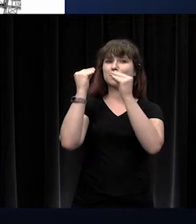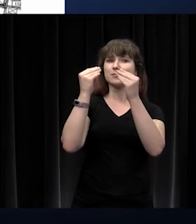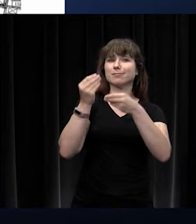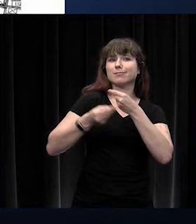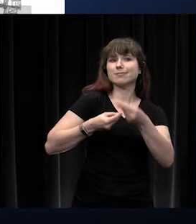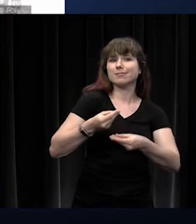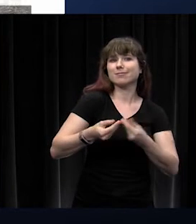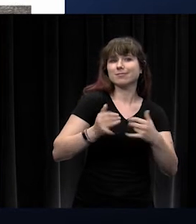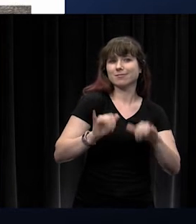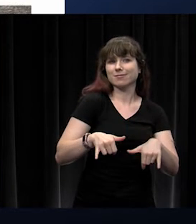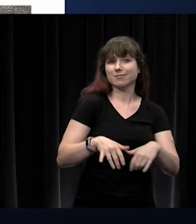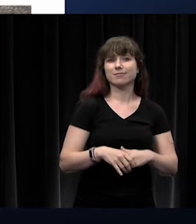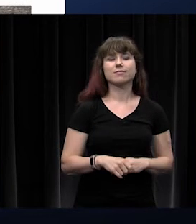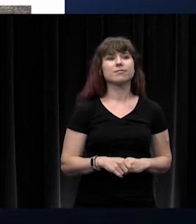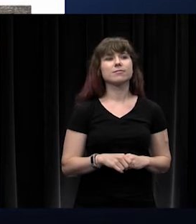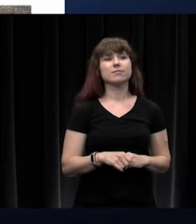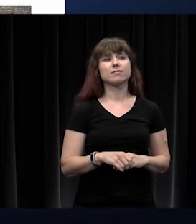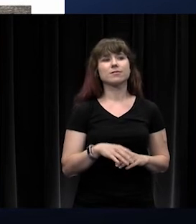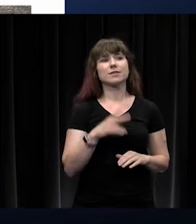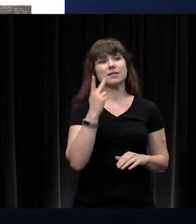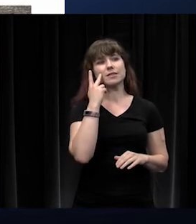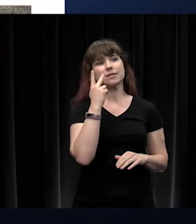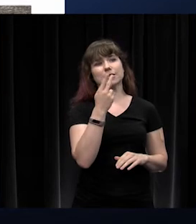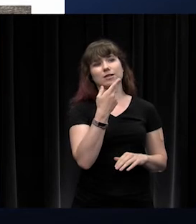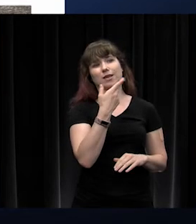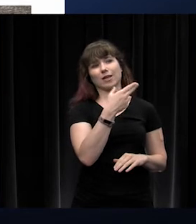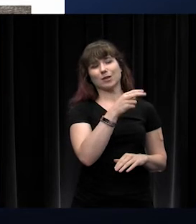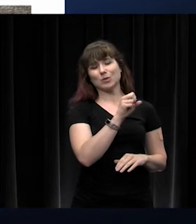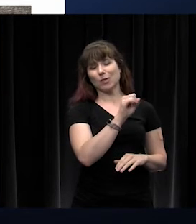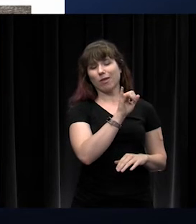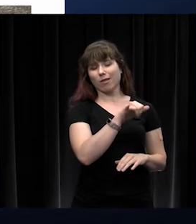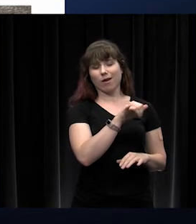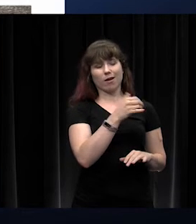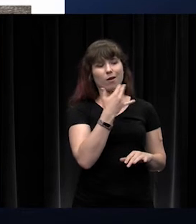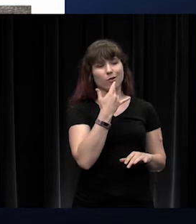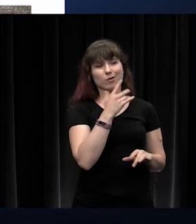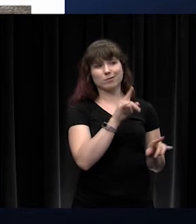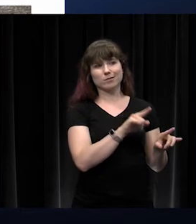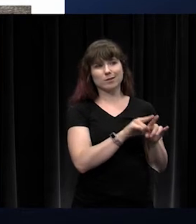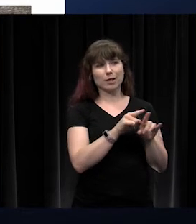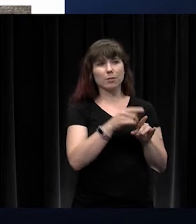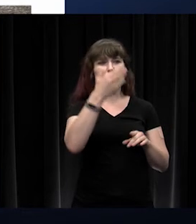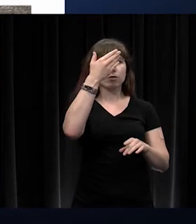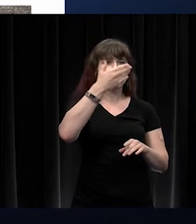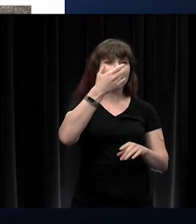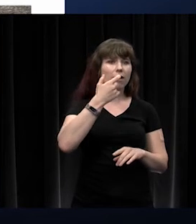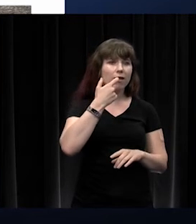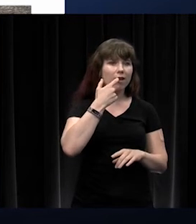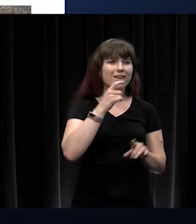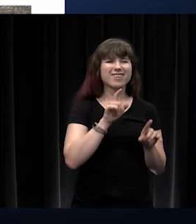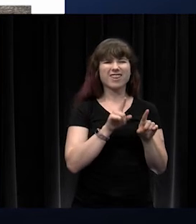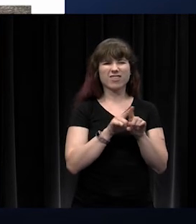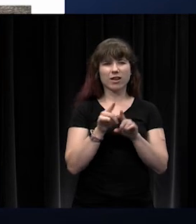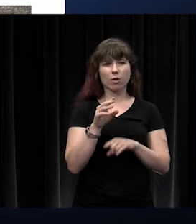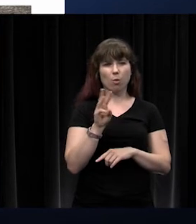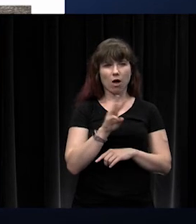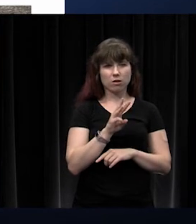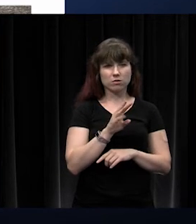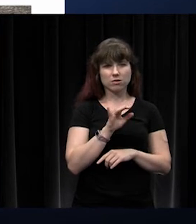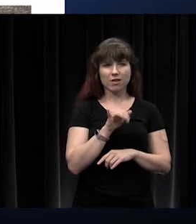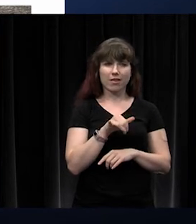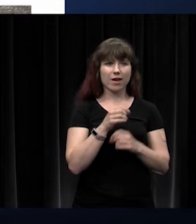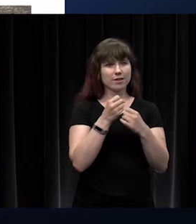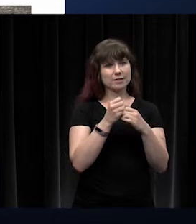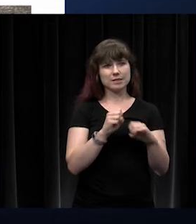high school, kind of showing the same thing. We've got glass fronts similar to West, so we can have that safety